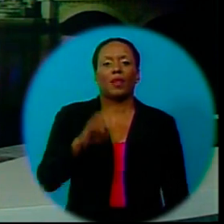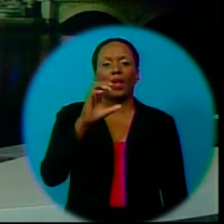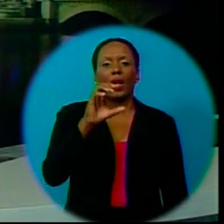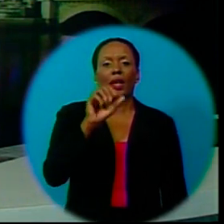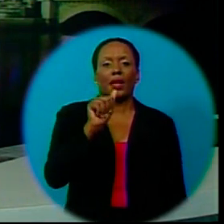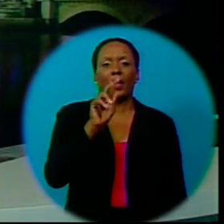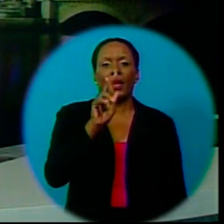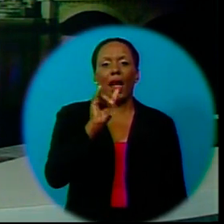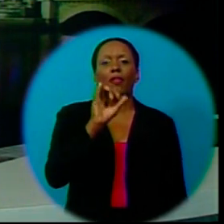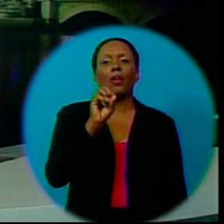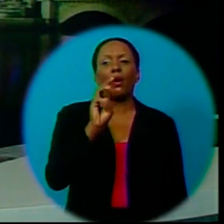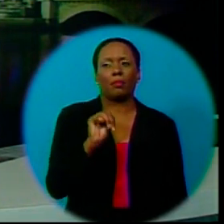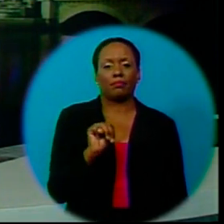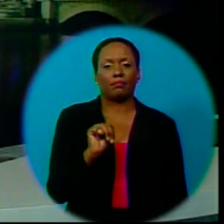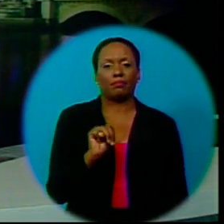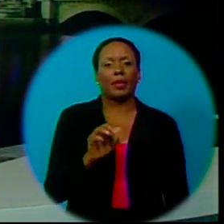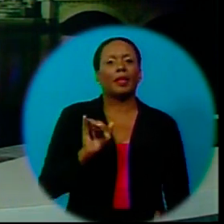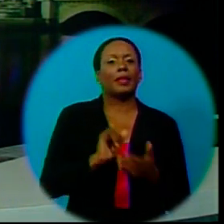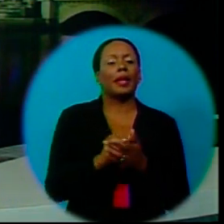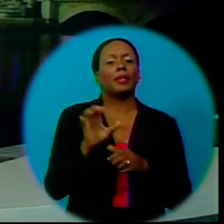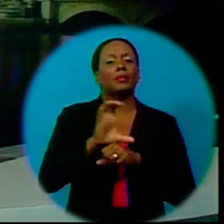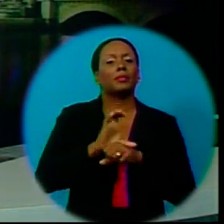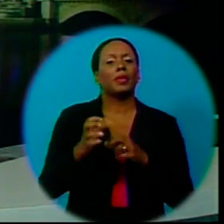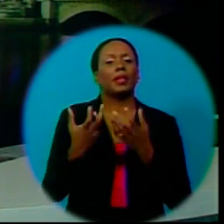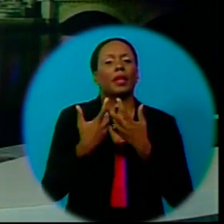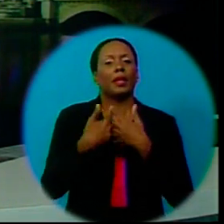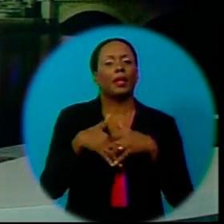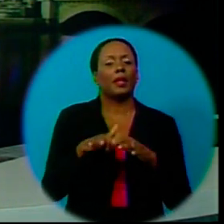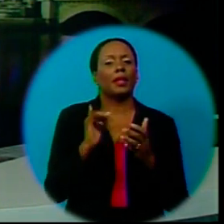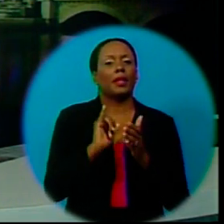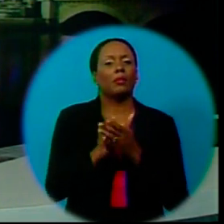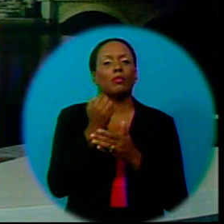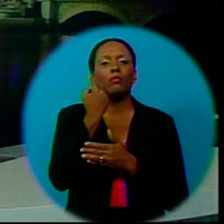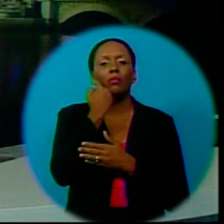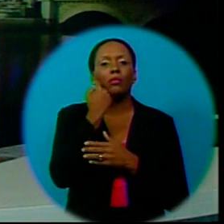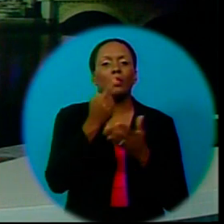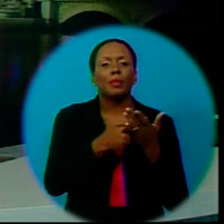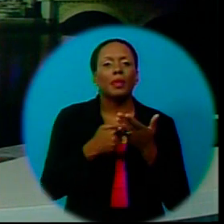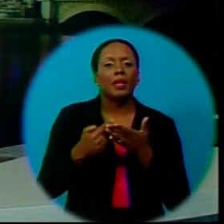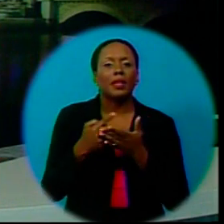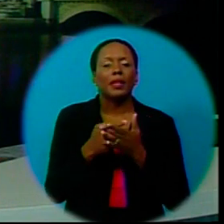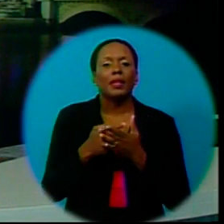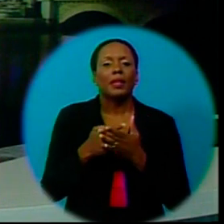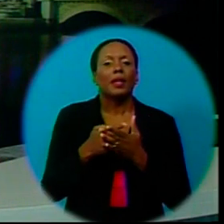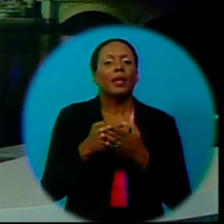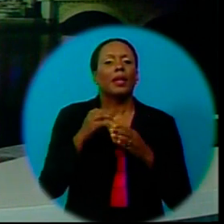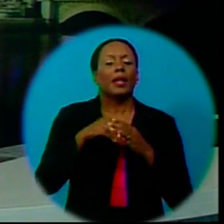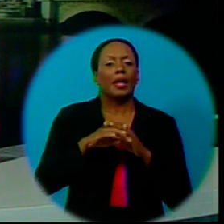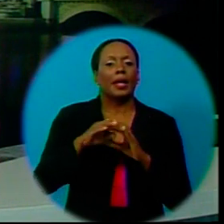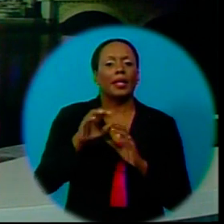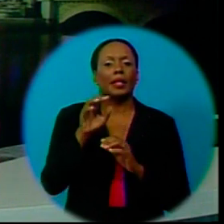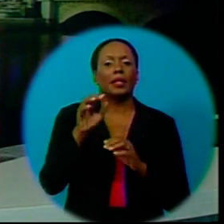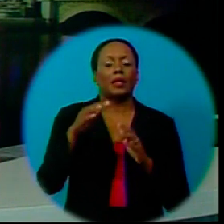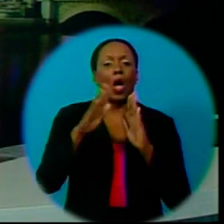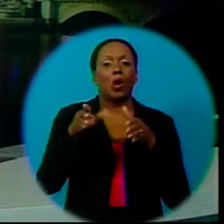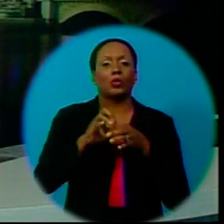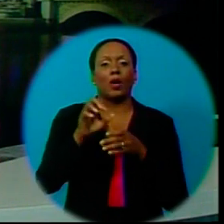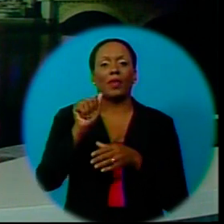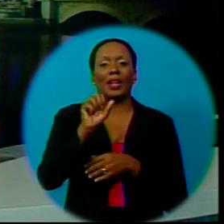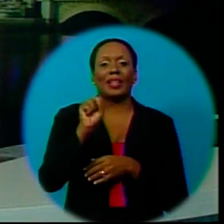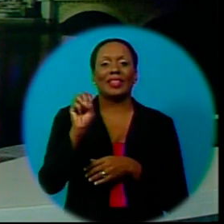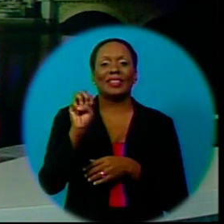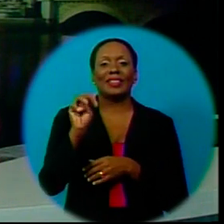CARICOM, a regional integration, was the most recent debate in the House of Assembly. Only this time it was debated among members of the Barbados